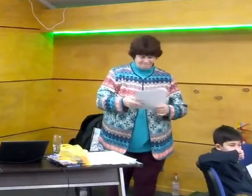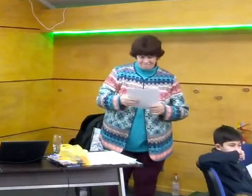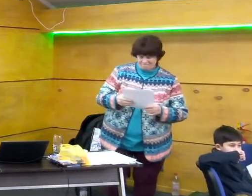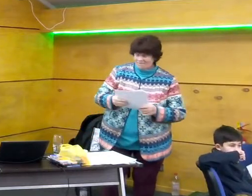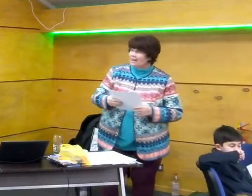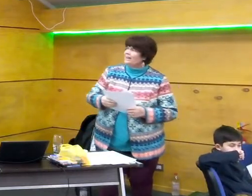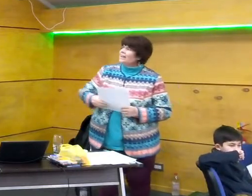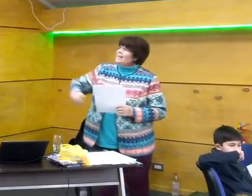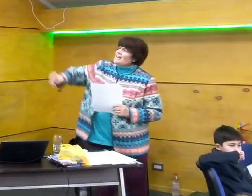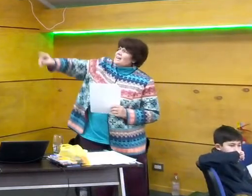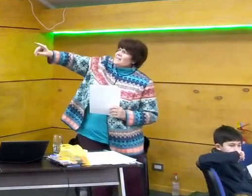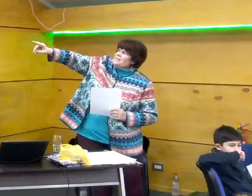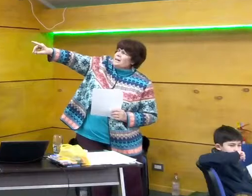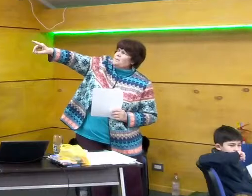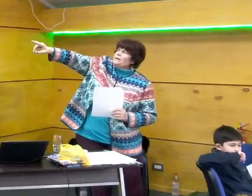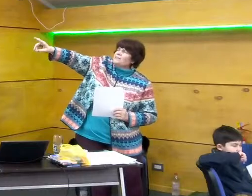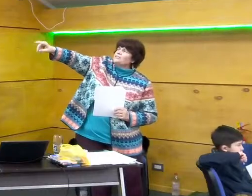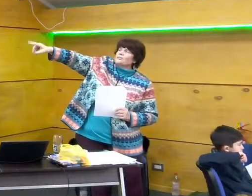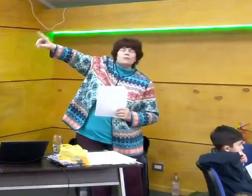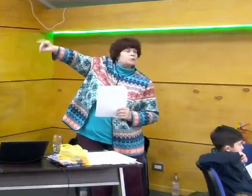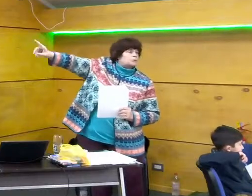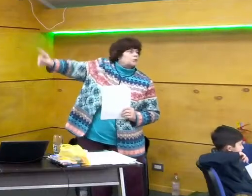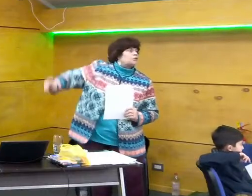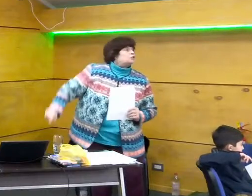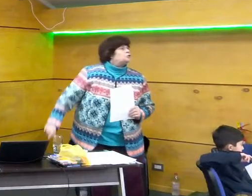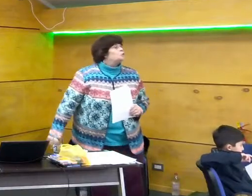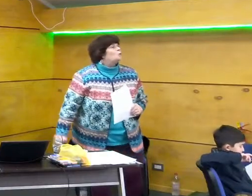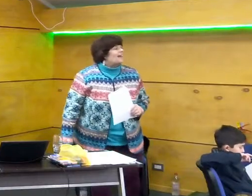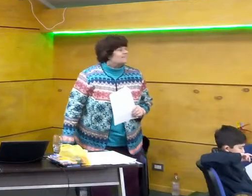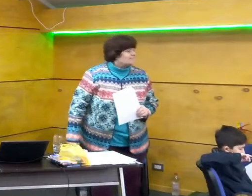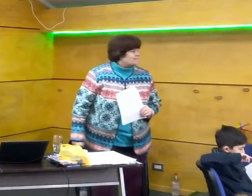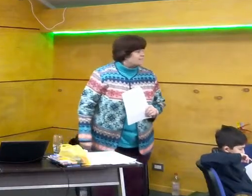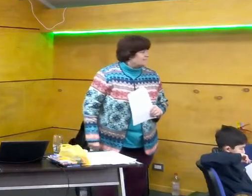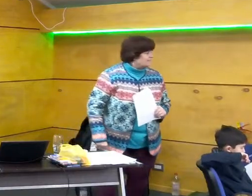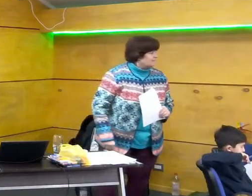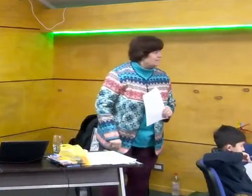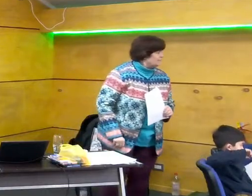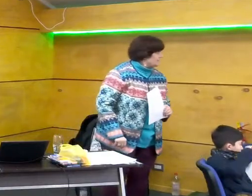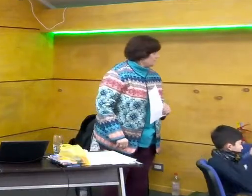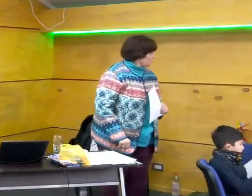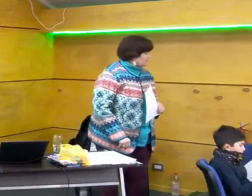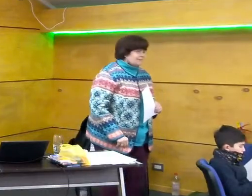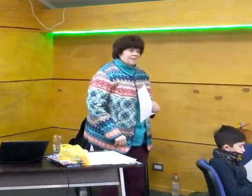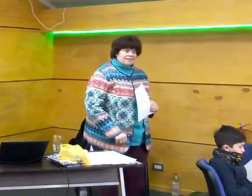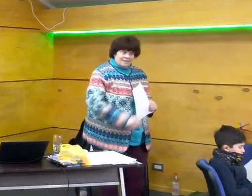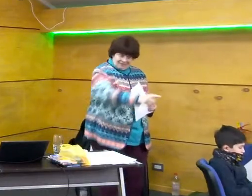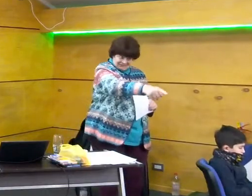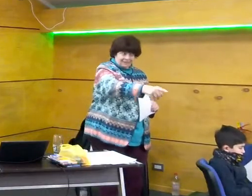Did anybody circle the word duets?